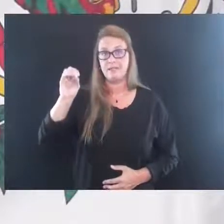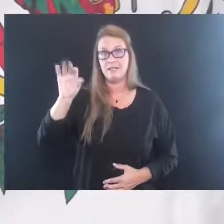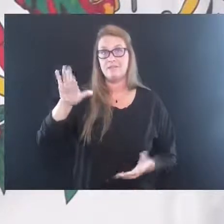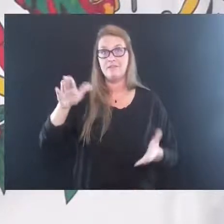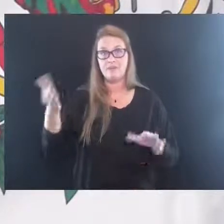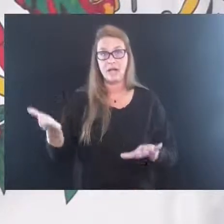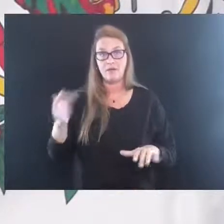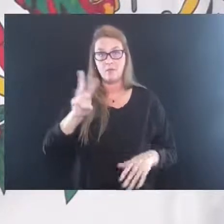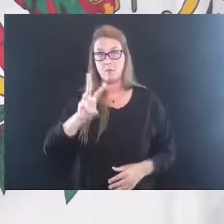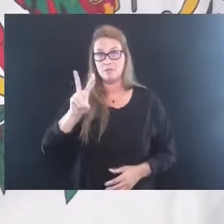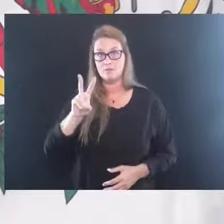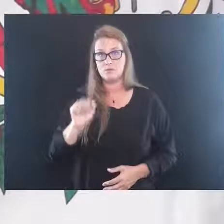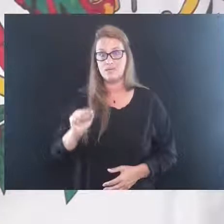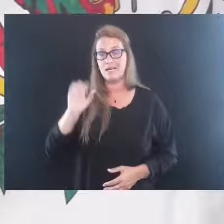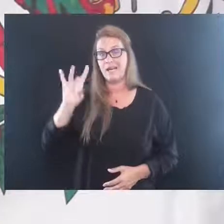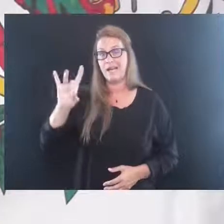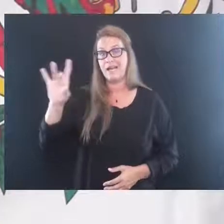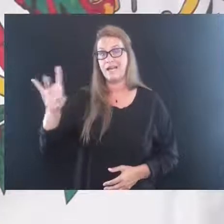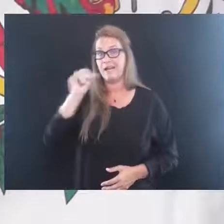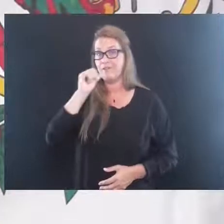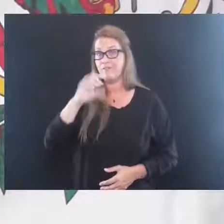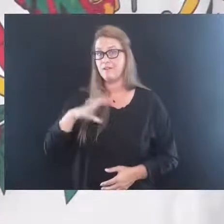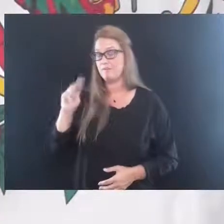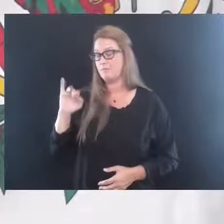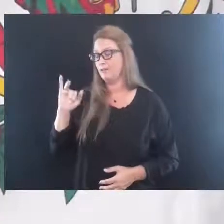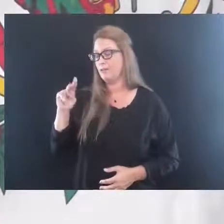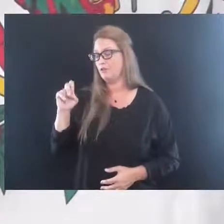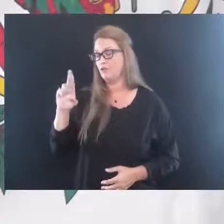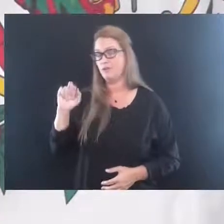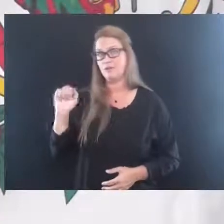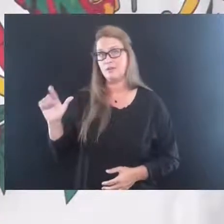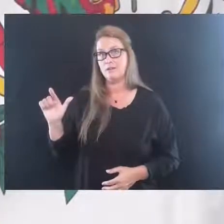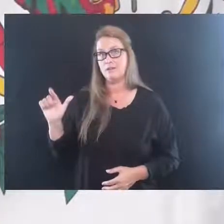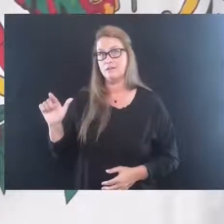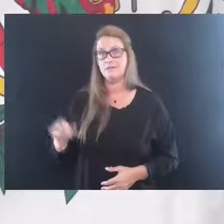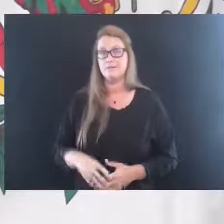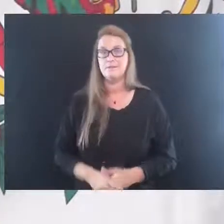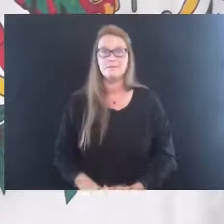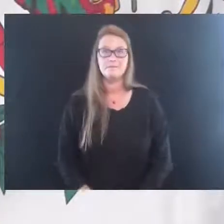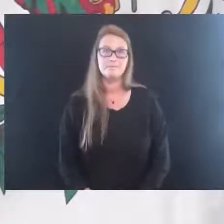West Virginia, an 88-year-old female from Mineral County.